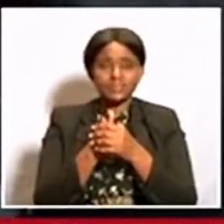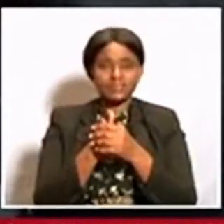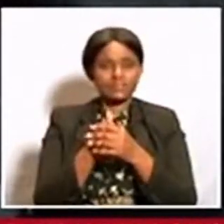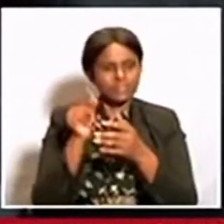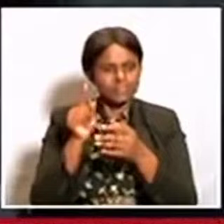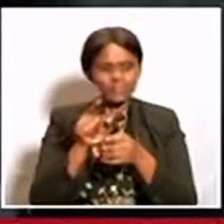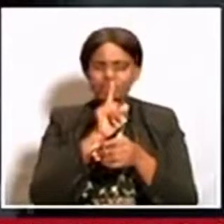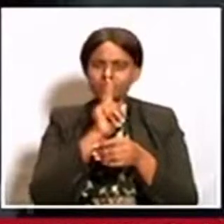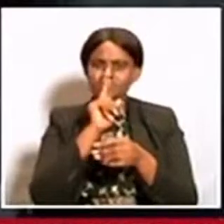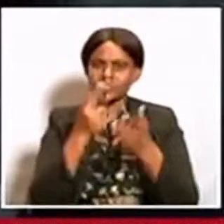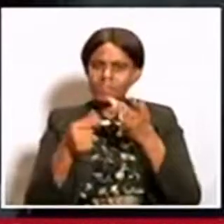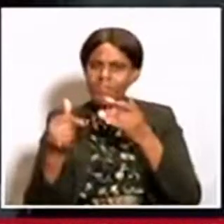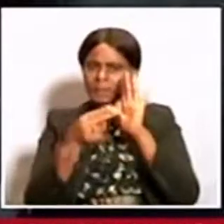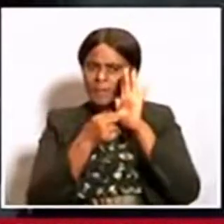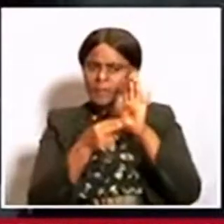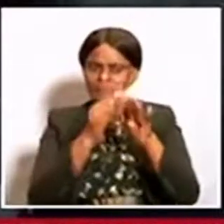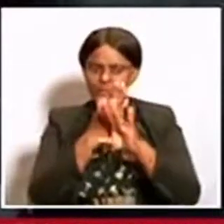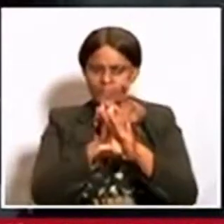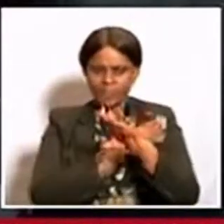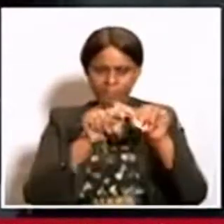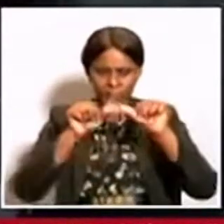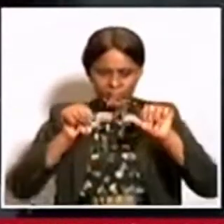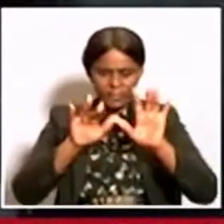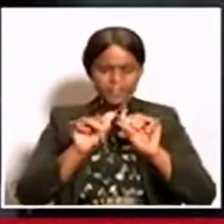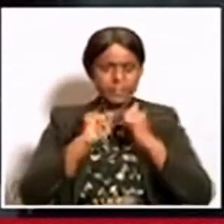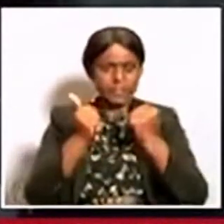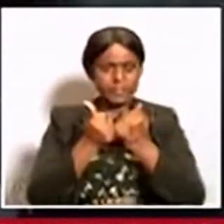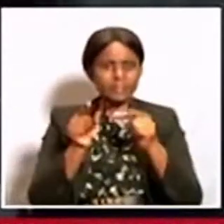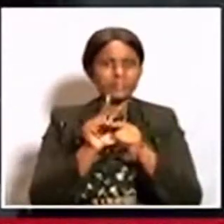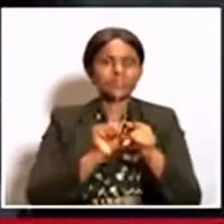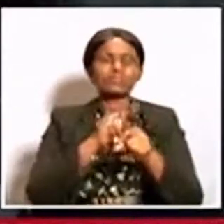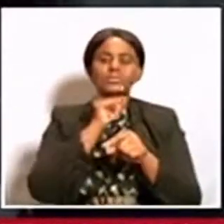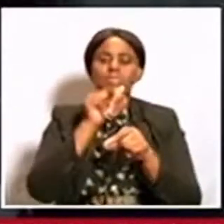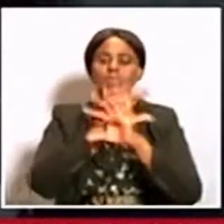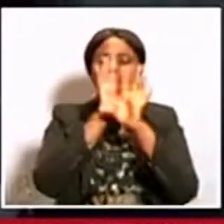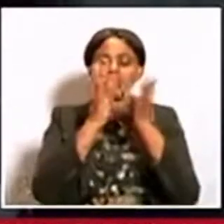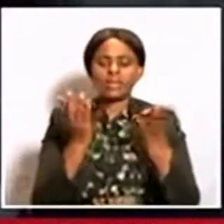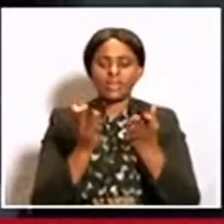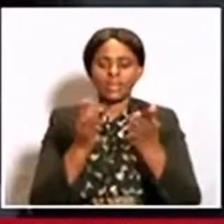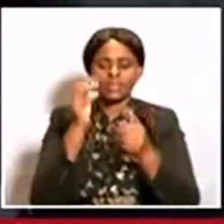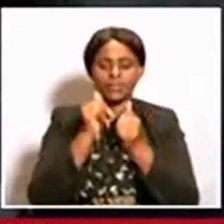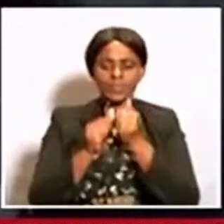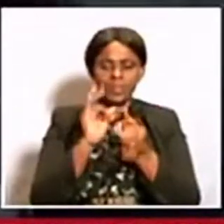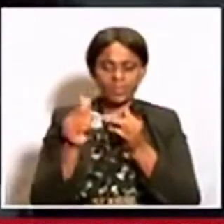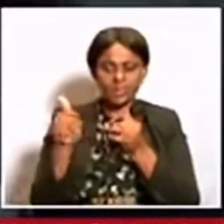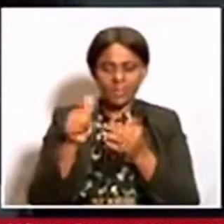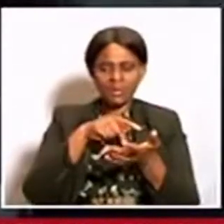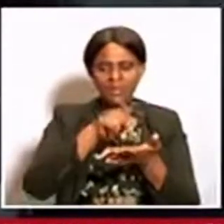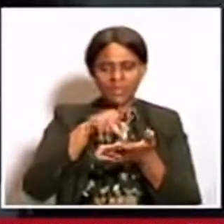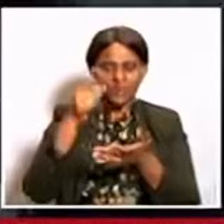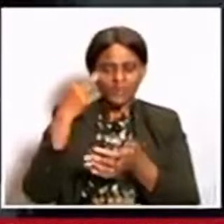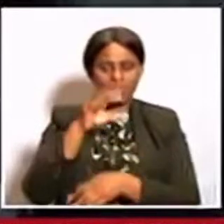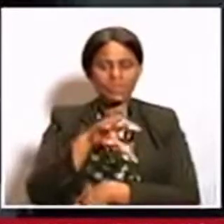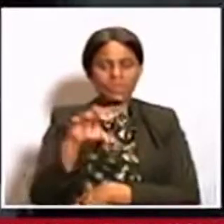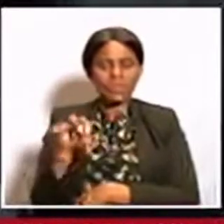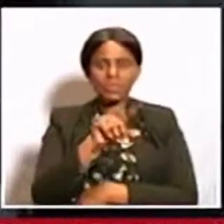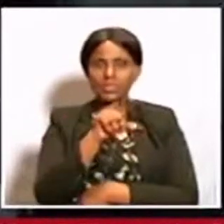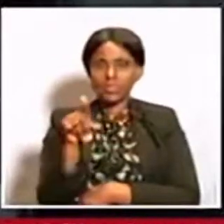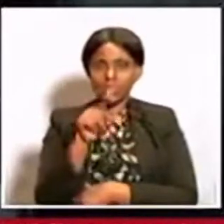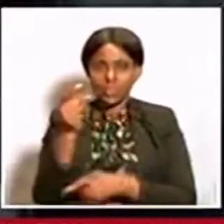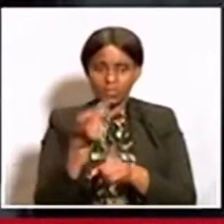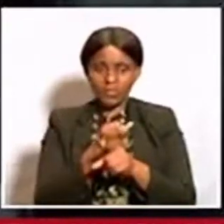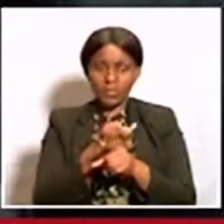the facts that you indicated before the Auditor General are not correct. Because if you are paying for children